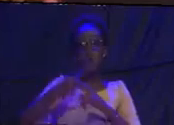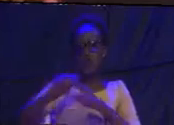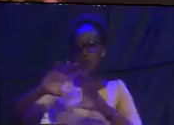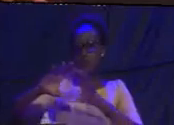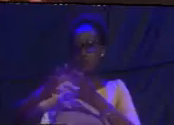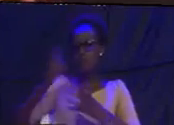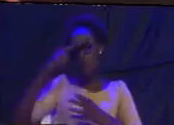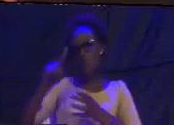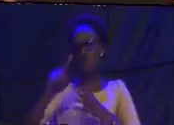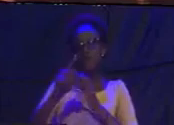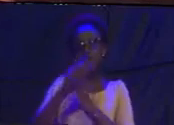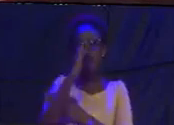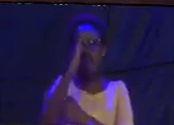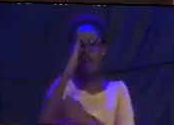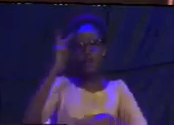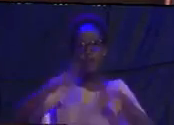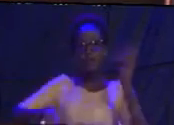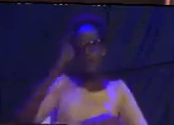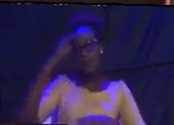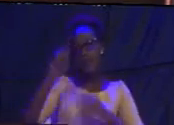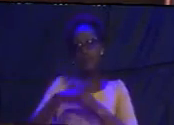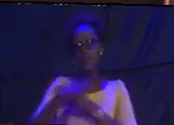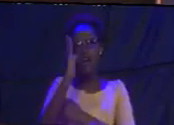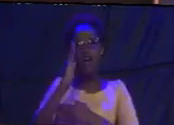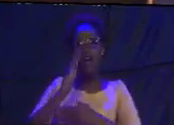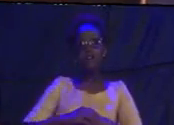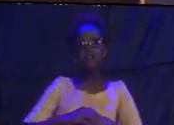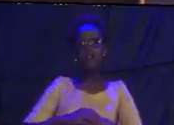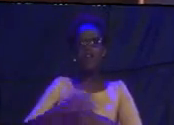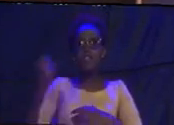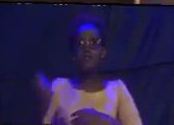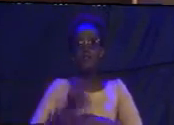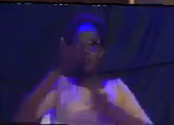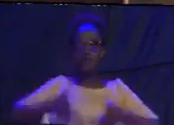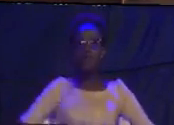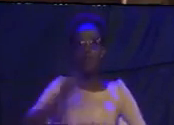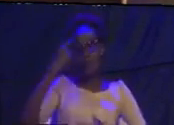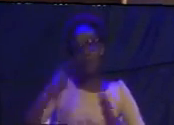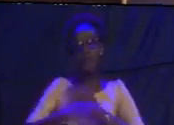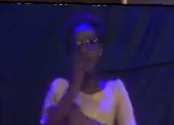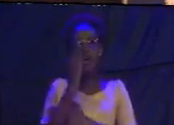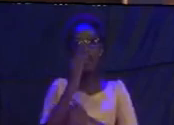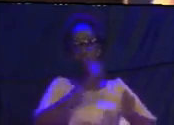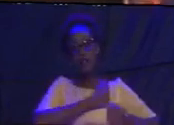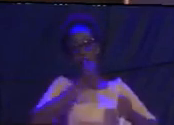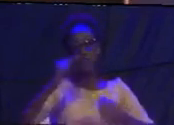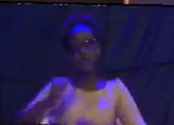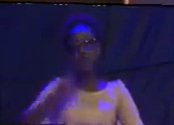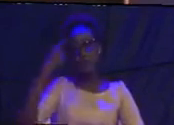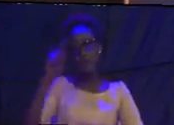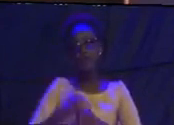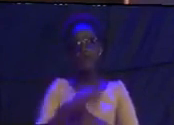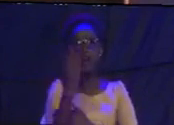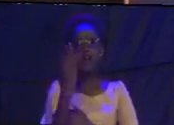Was called the people of God, the firstborn of God, the armies of God.